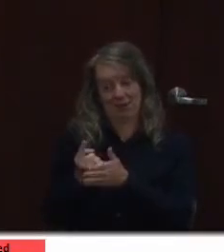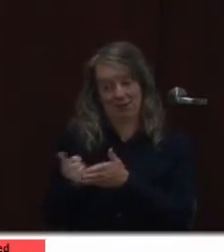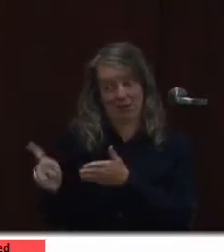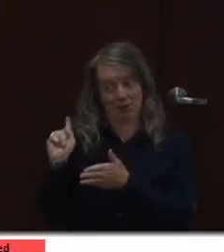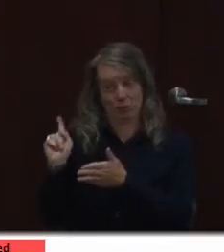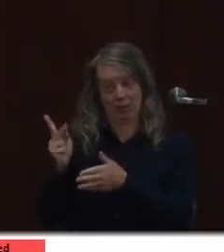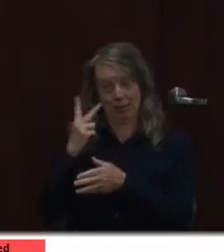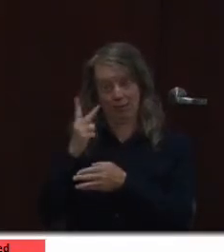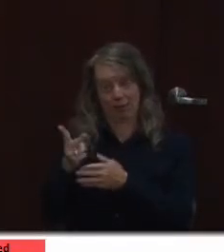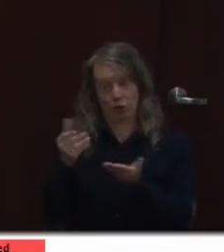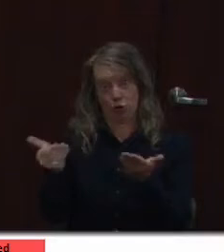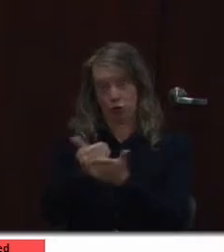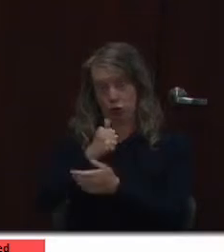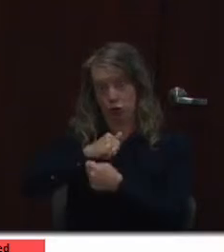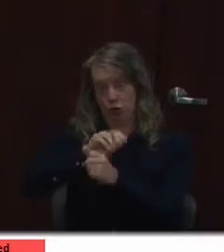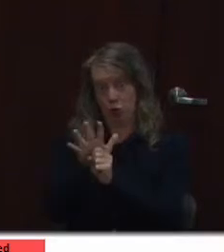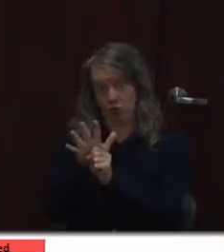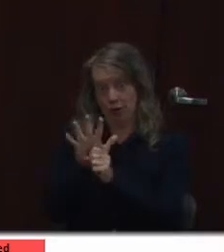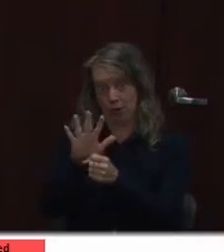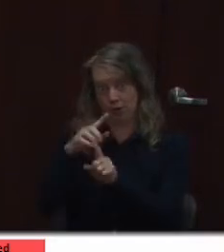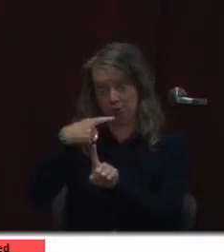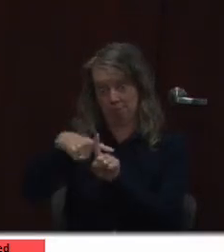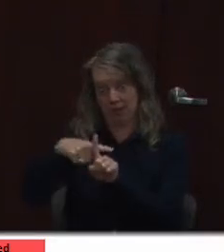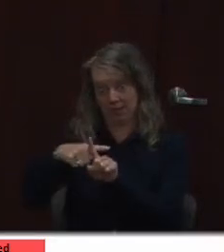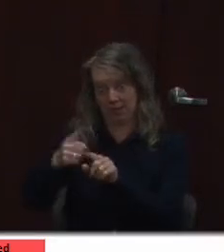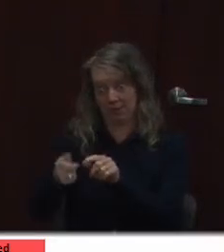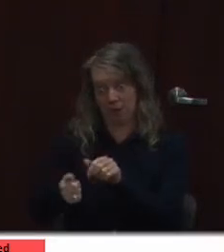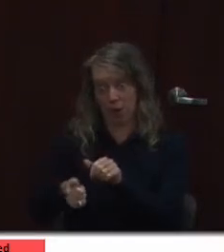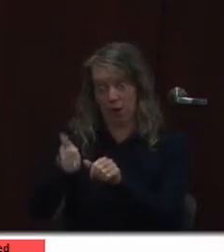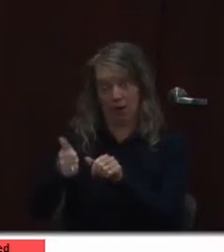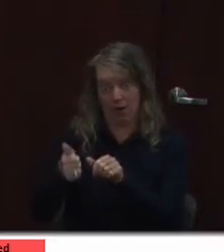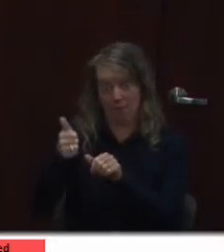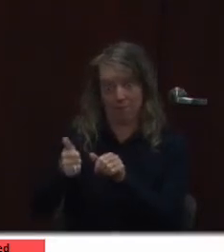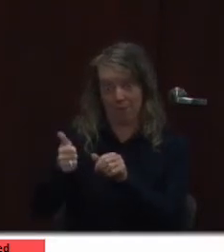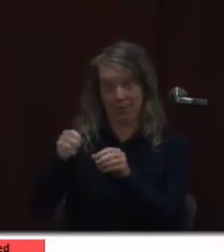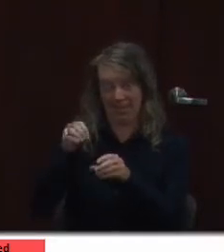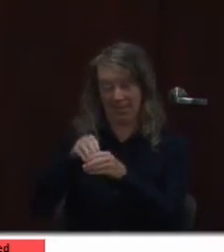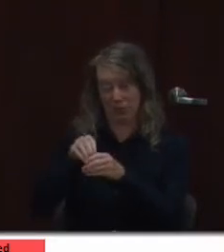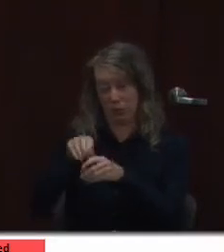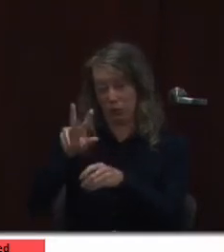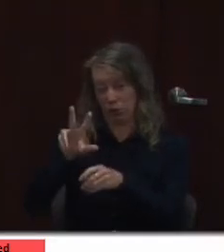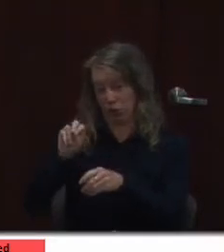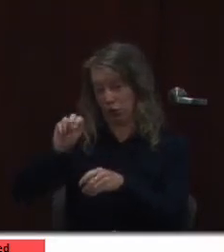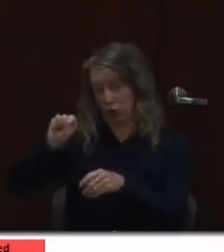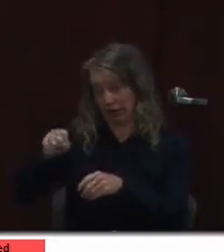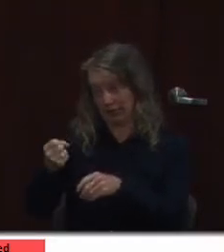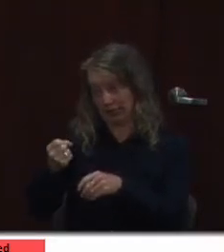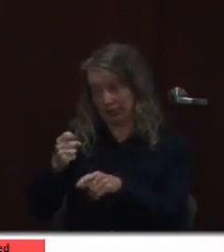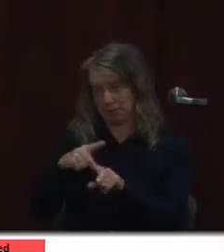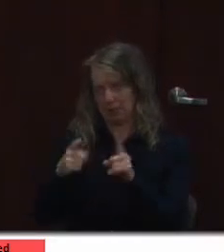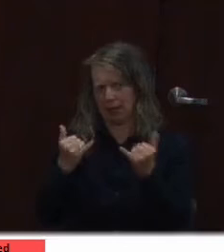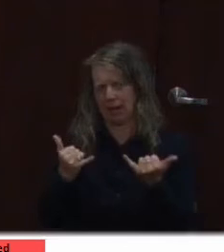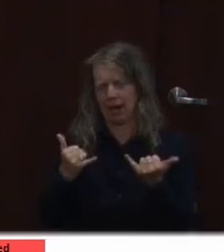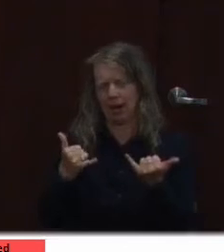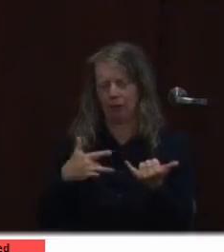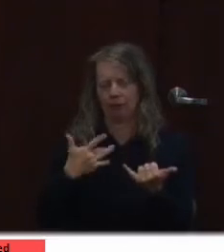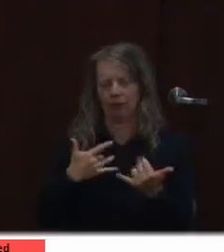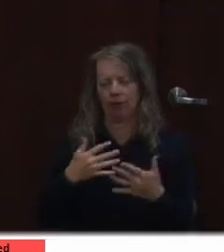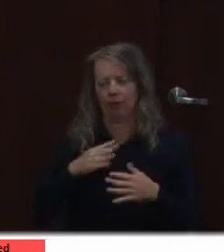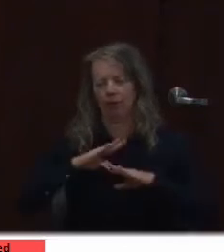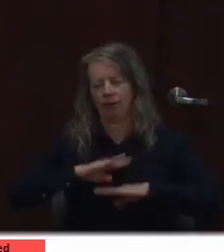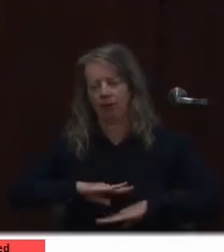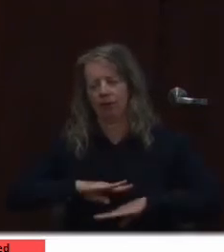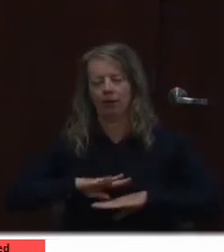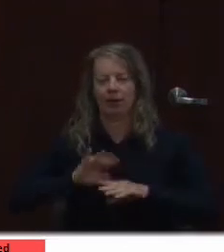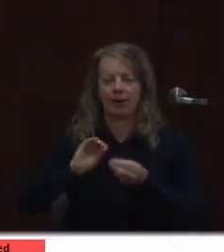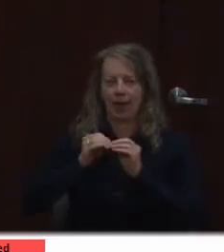the new cases increase just slightly into the 30s. I'm encouraged to see that today it was back down into the teens,